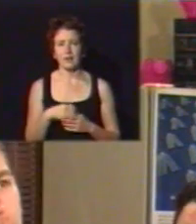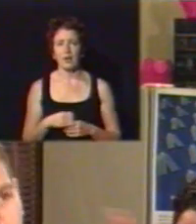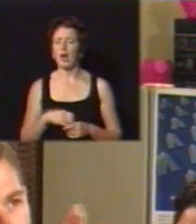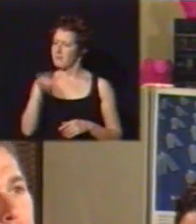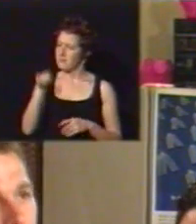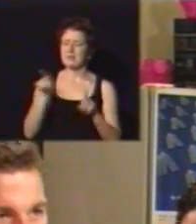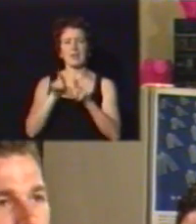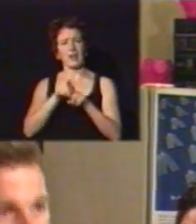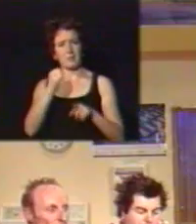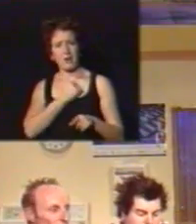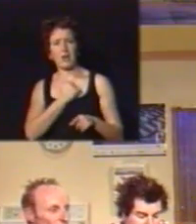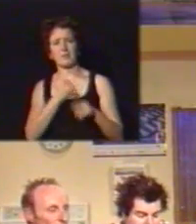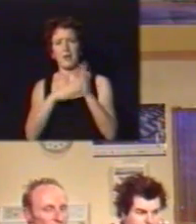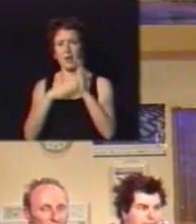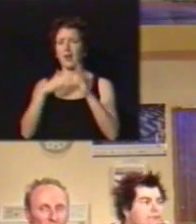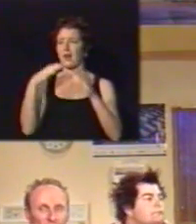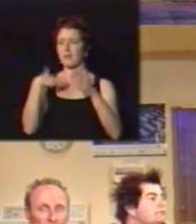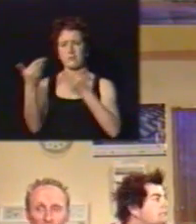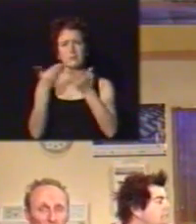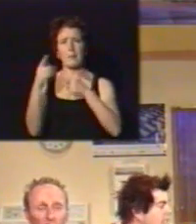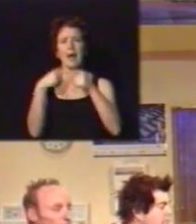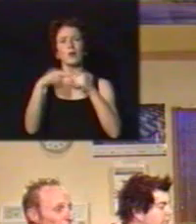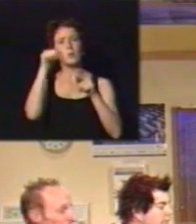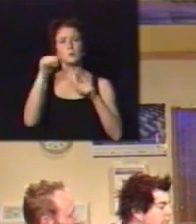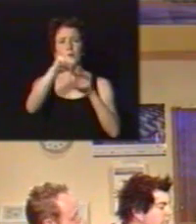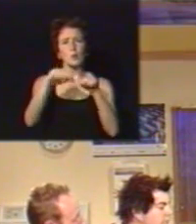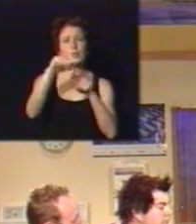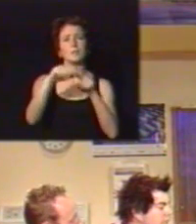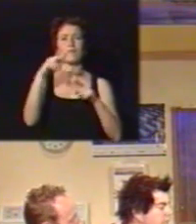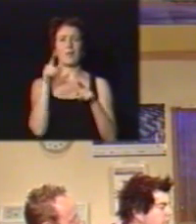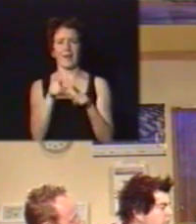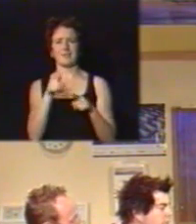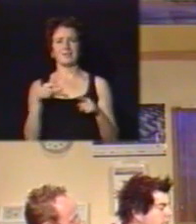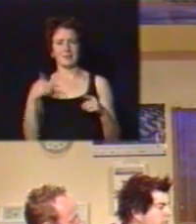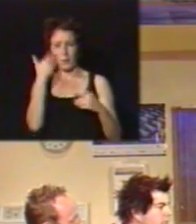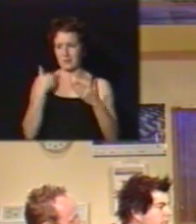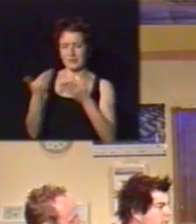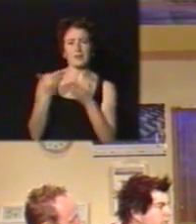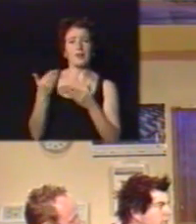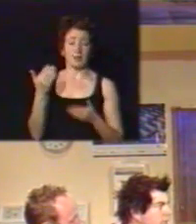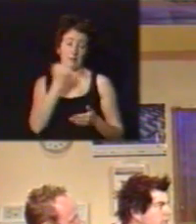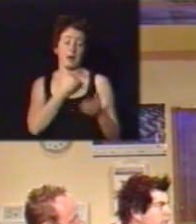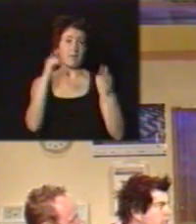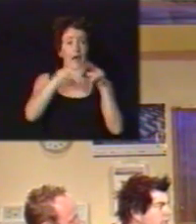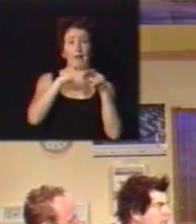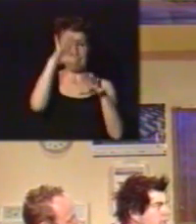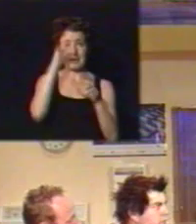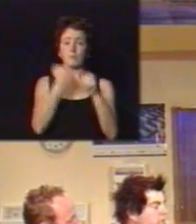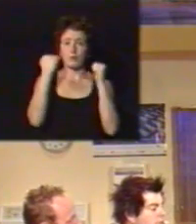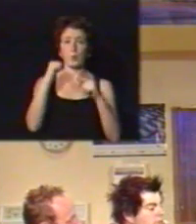circumcision. I know people are going to say about me talking about circumcision again, but I was done because my father was done. That to me is not a good enough